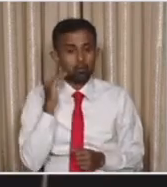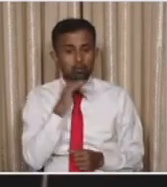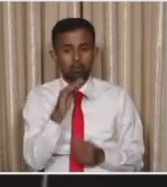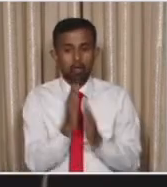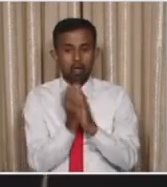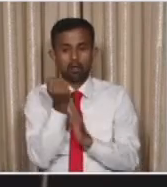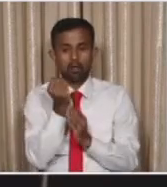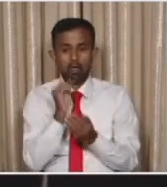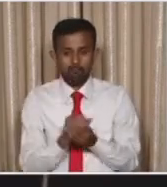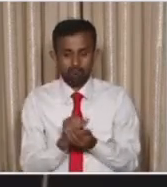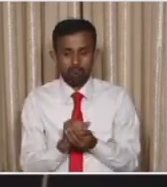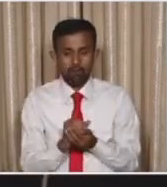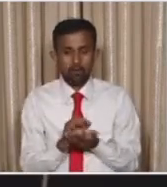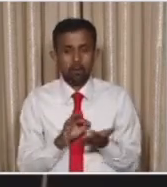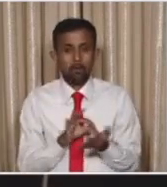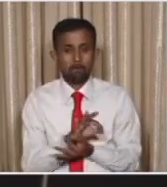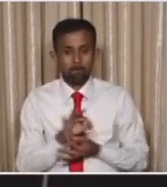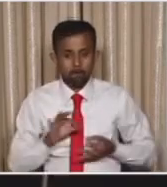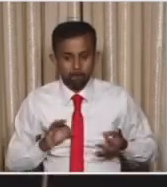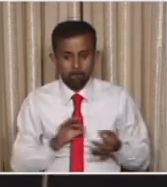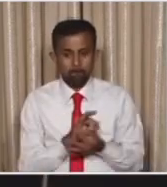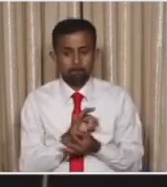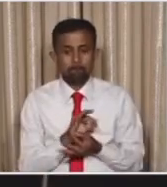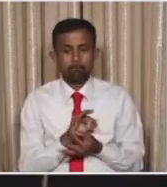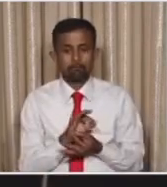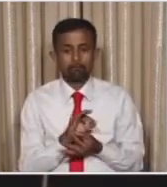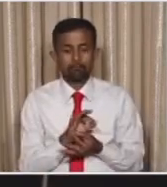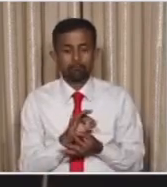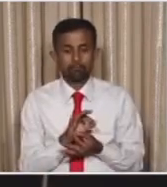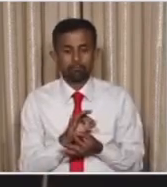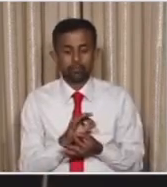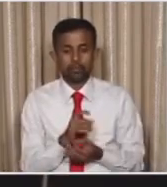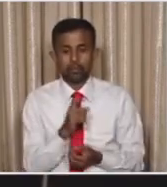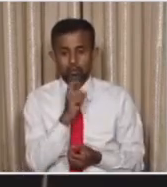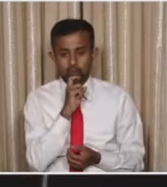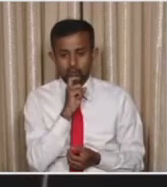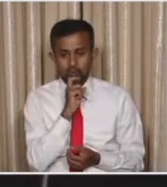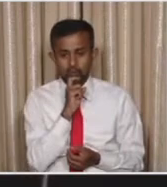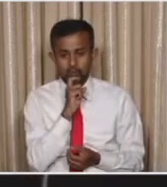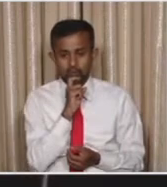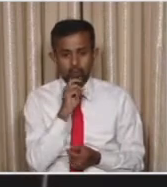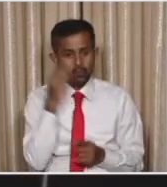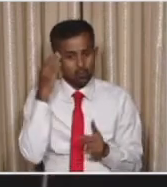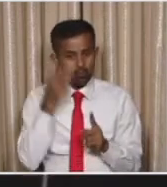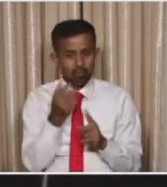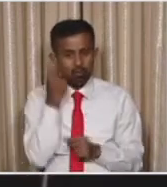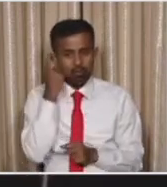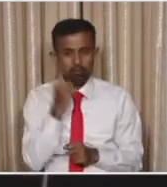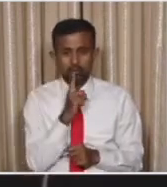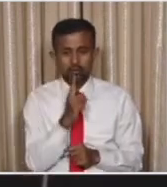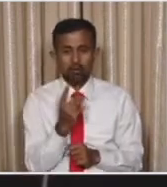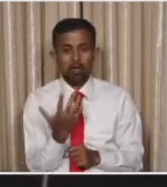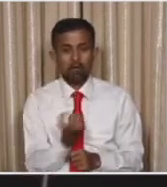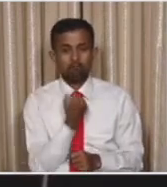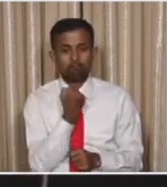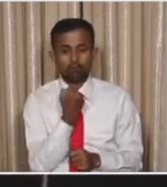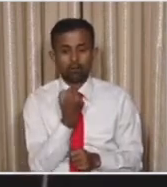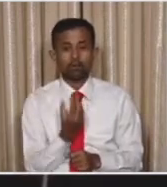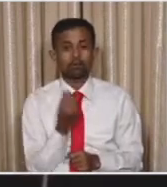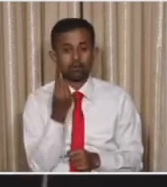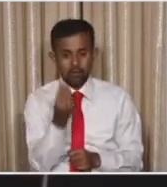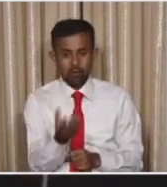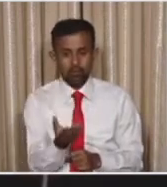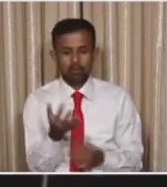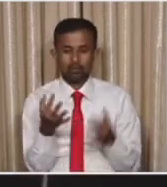a critique of the courts. Courts are decided for the democratic nuances of a country.